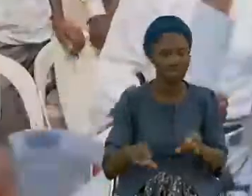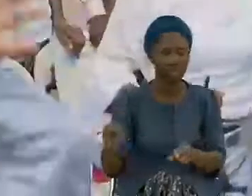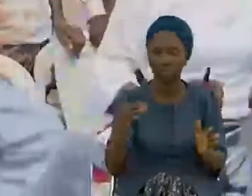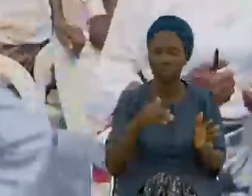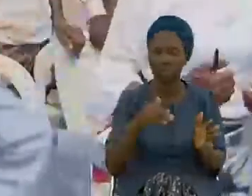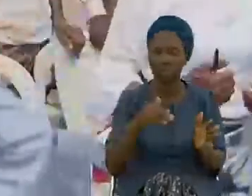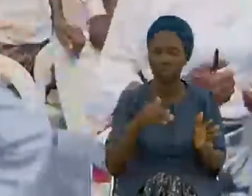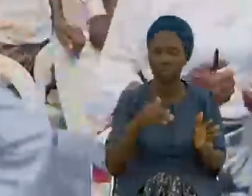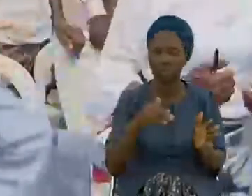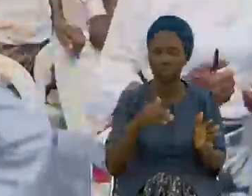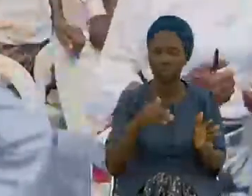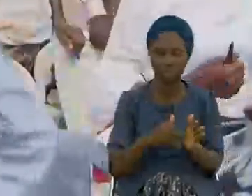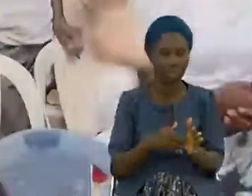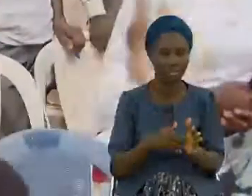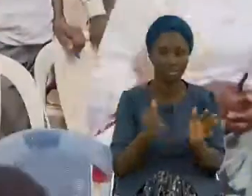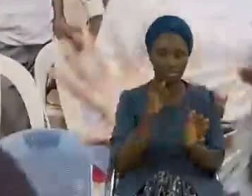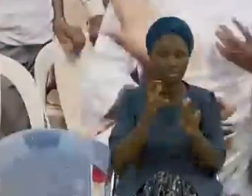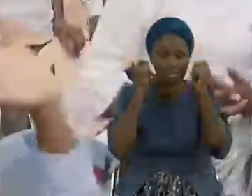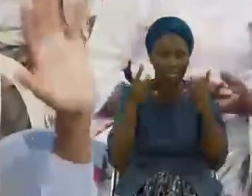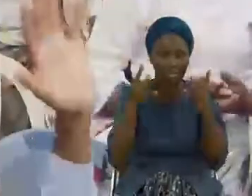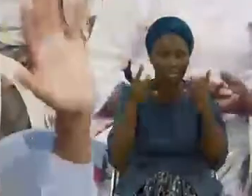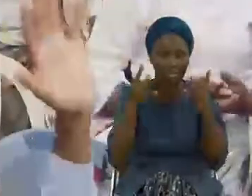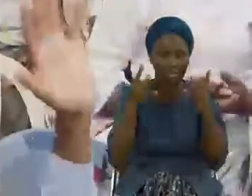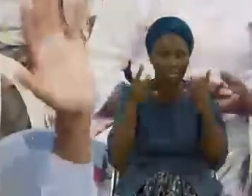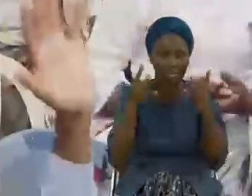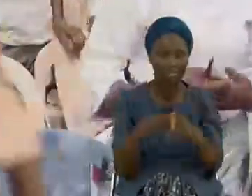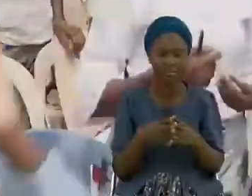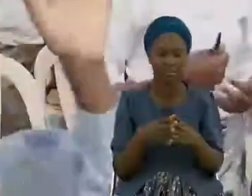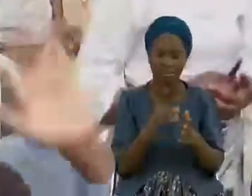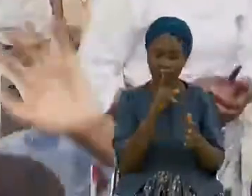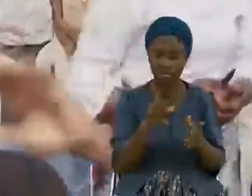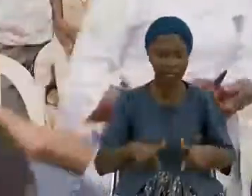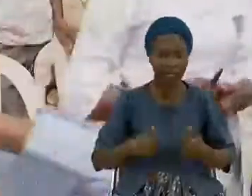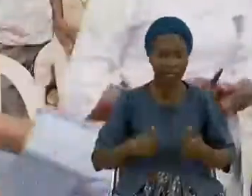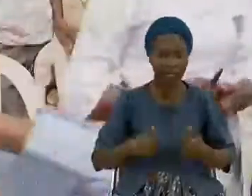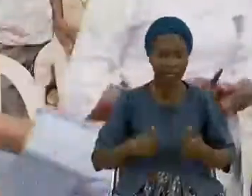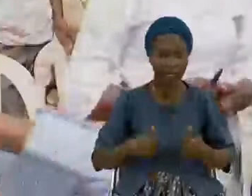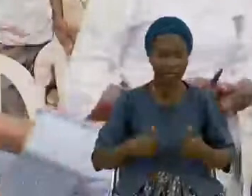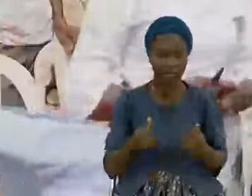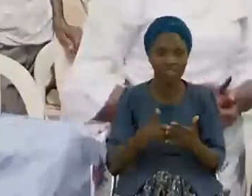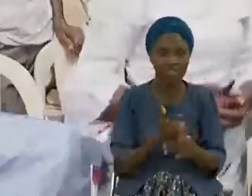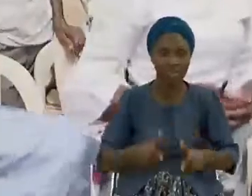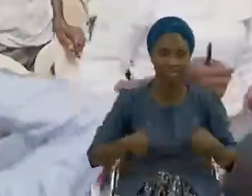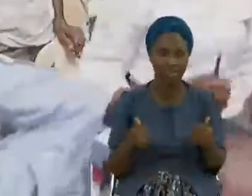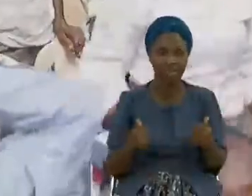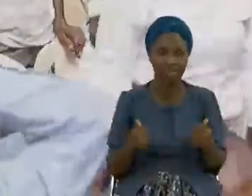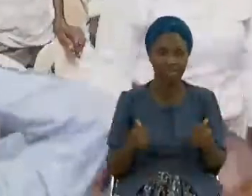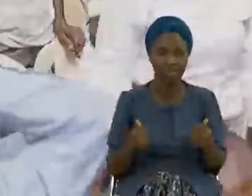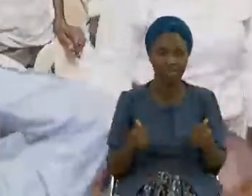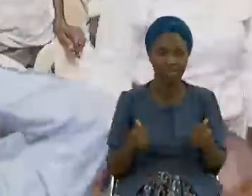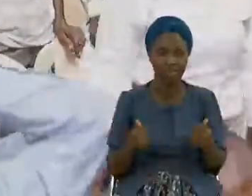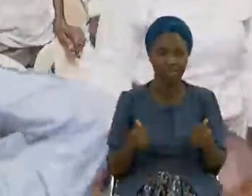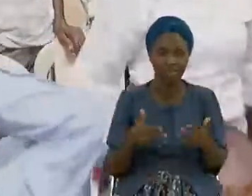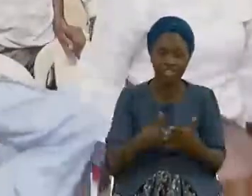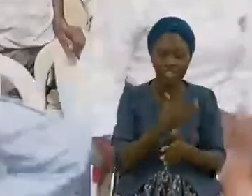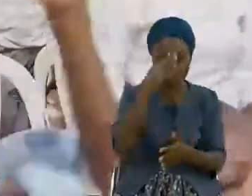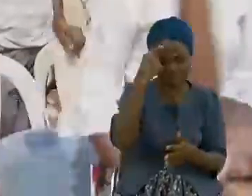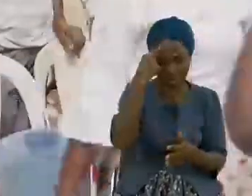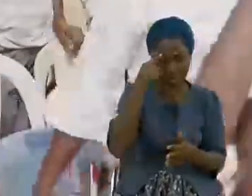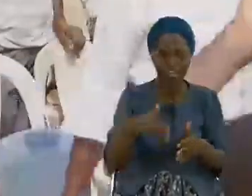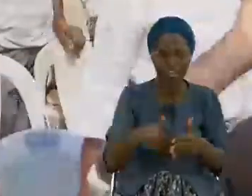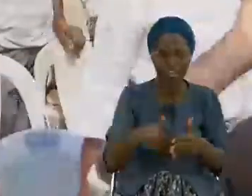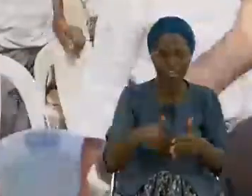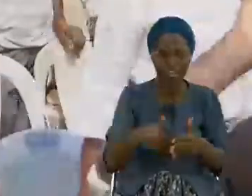new life new thoughts new mind new direction in life new language